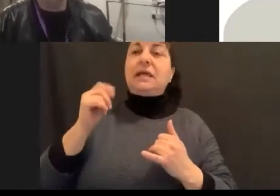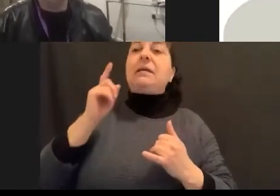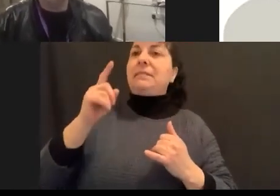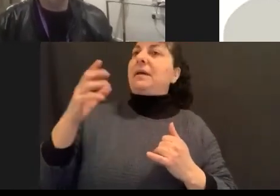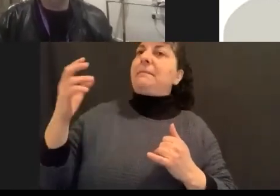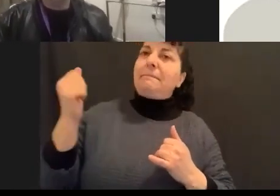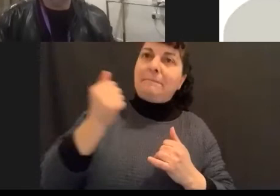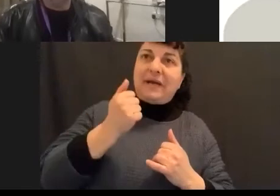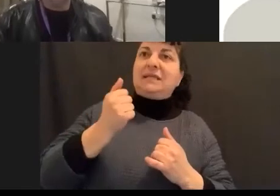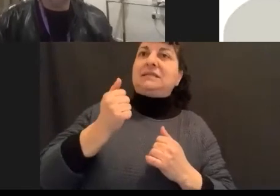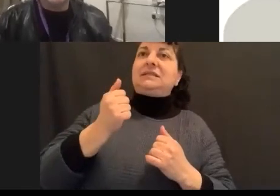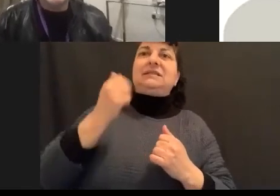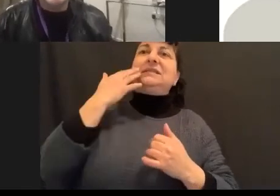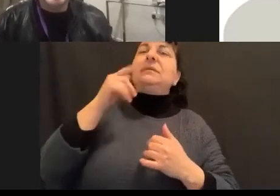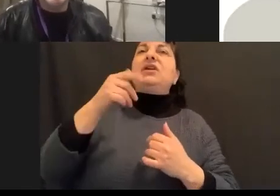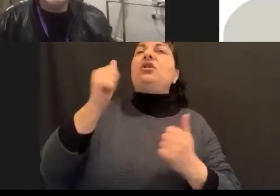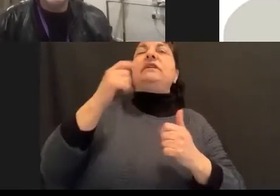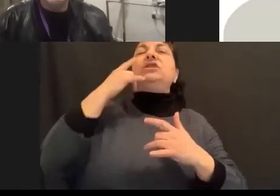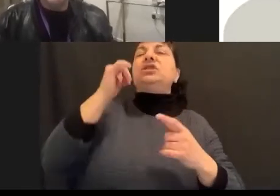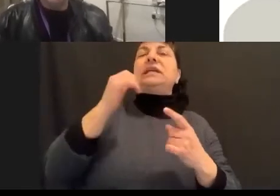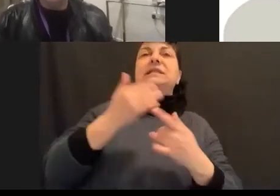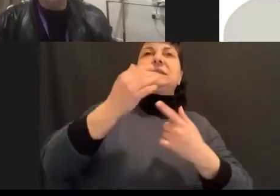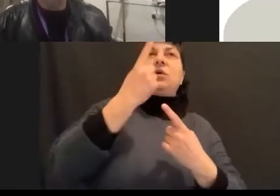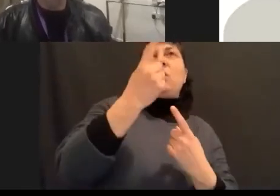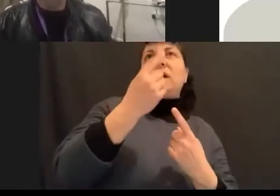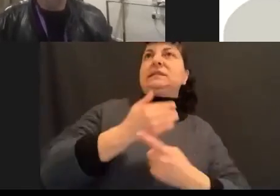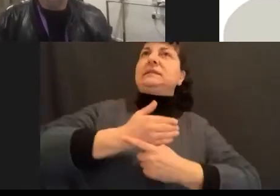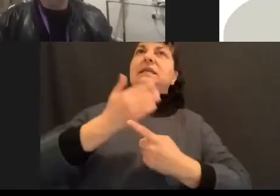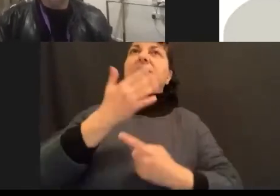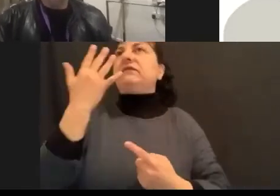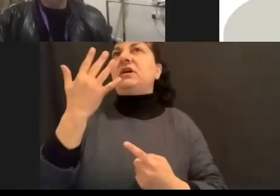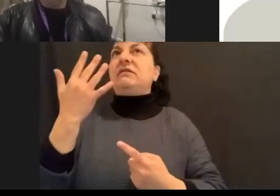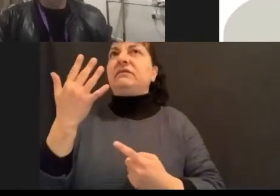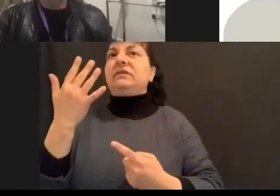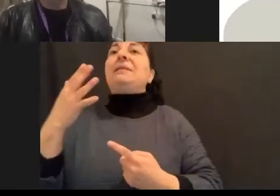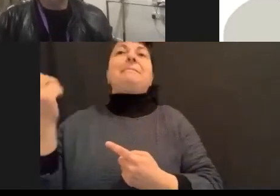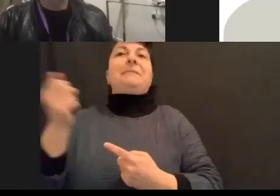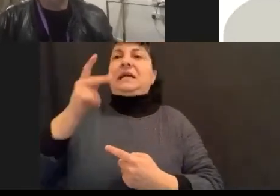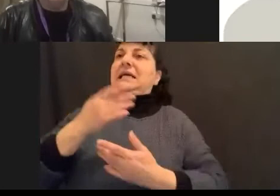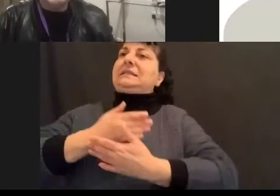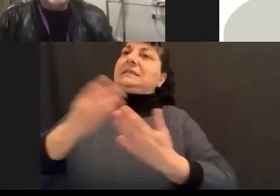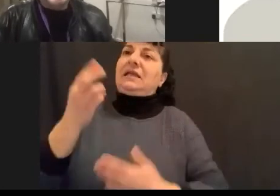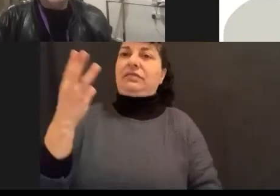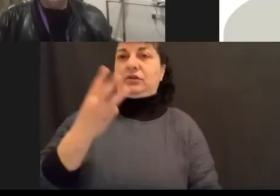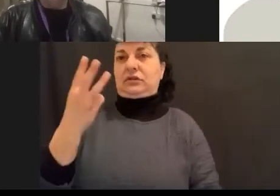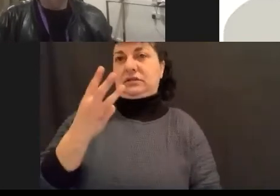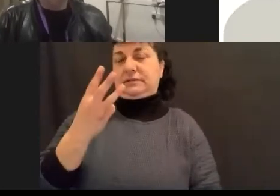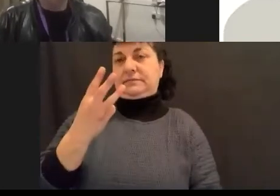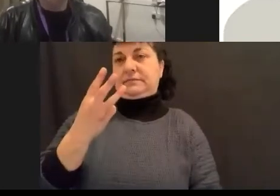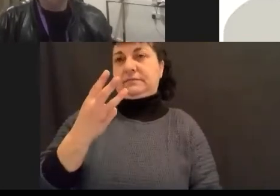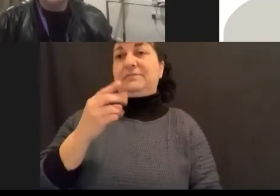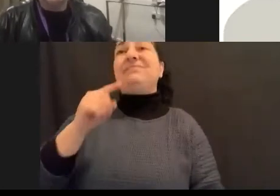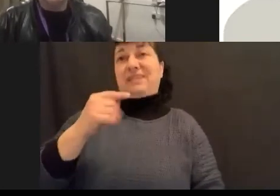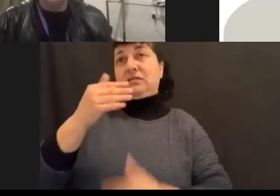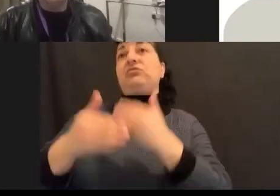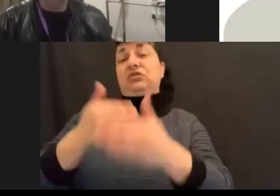that you're not going to develop COVID just as you leave. So that's the process. It's pretty easy if there's just one of you. There's going to be